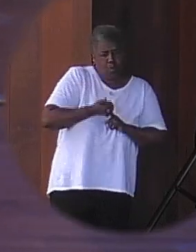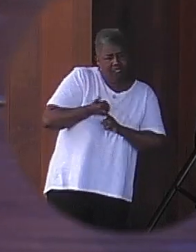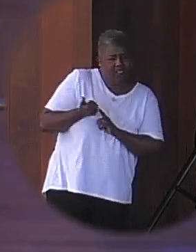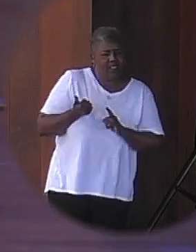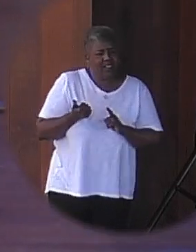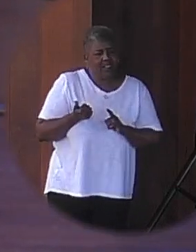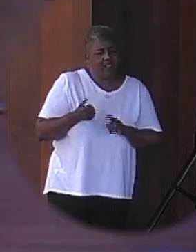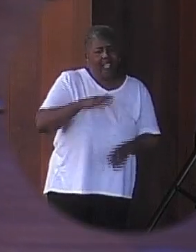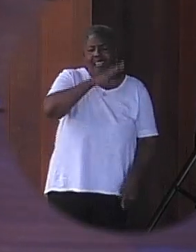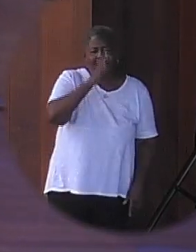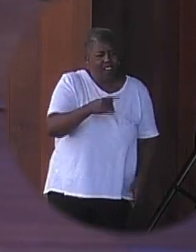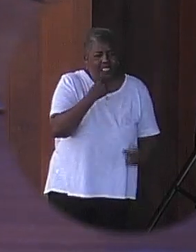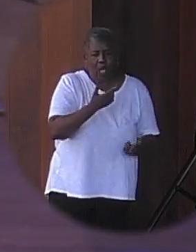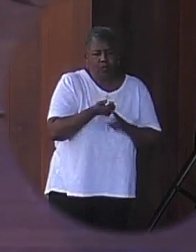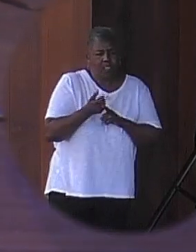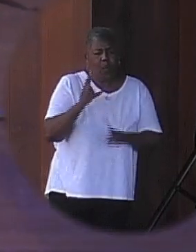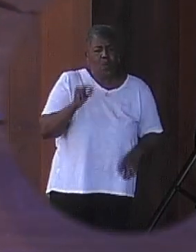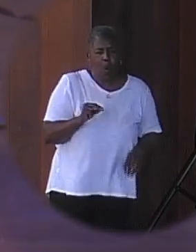yourself.